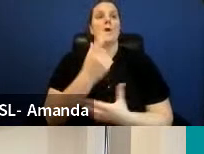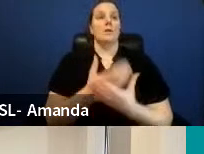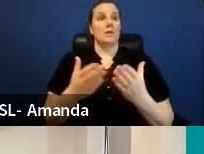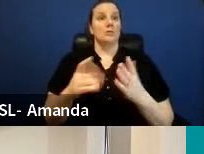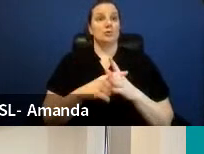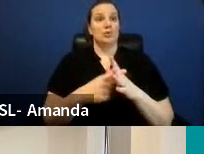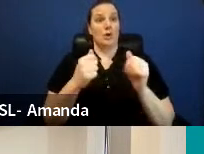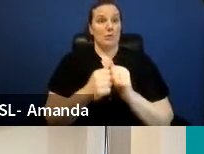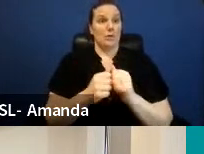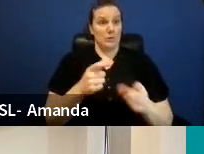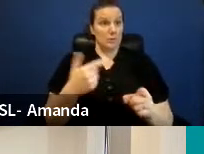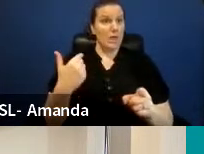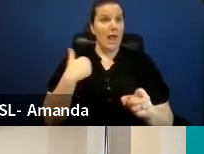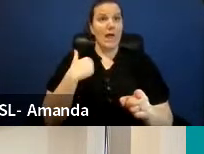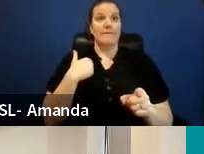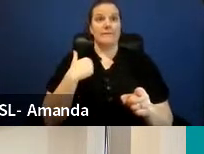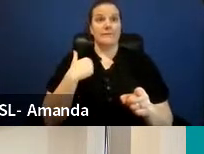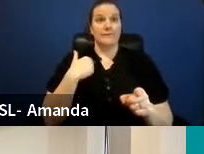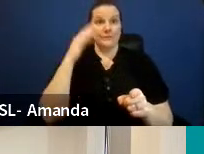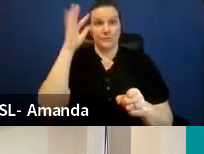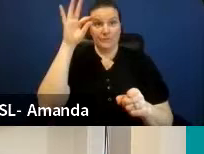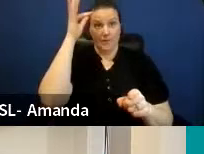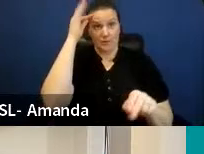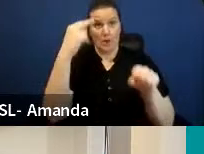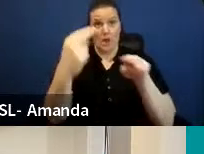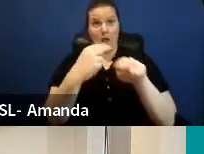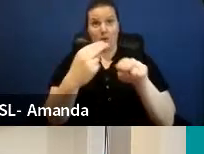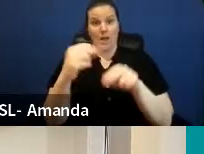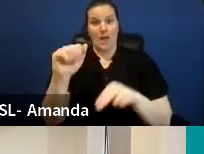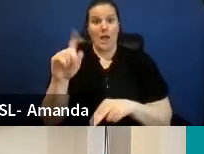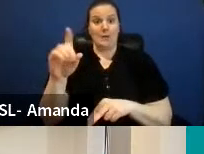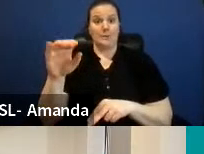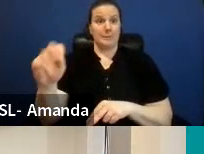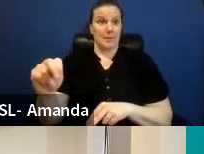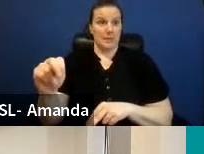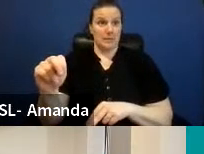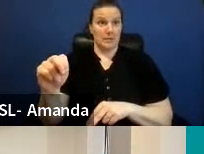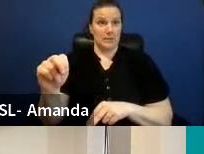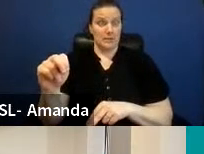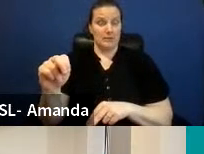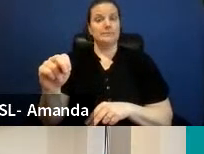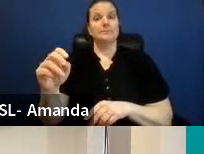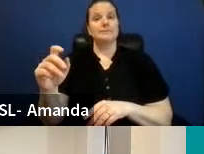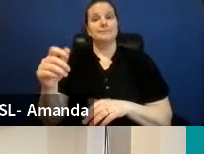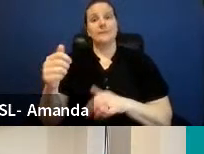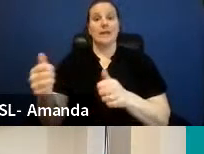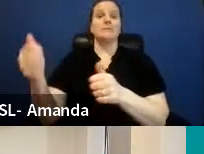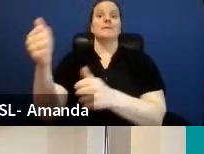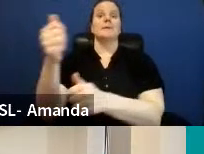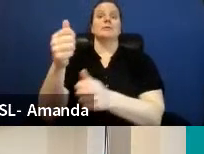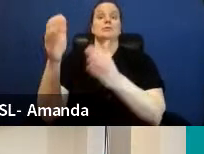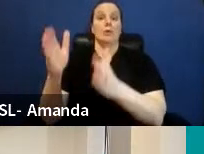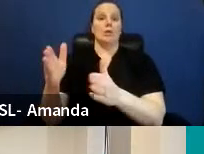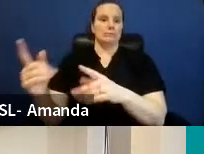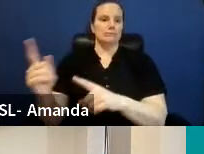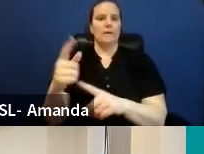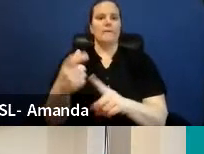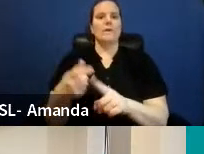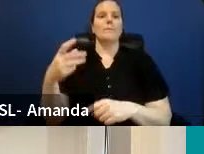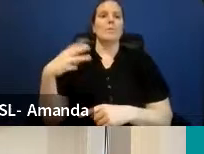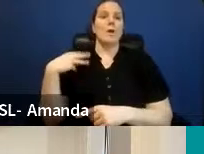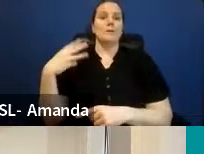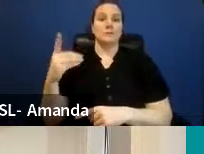we did have the Federal Highway Administration Administrator from the Washington,